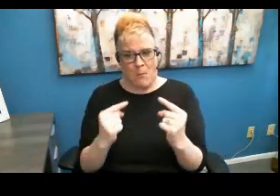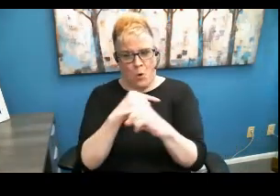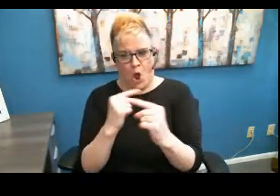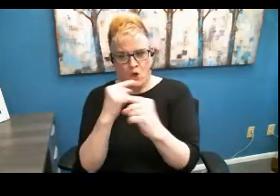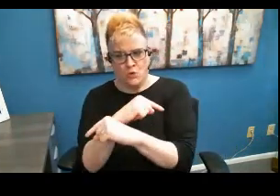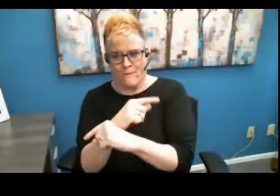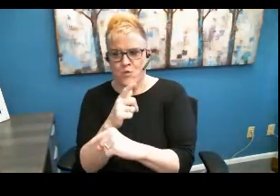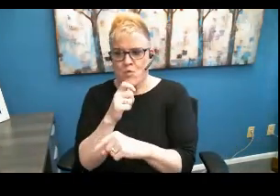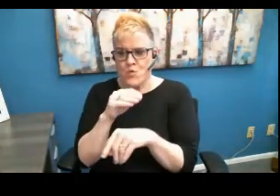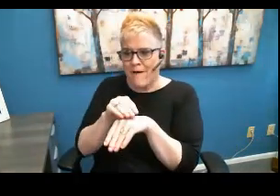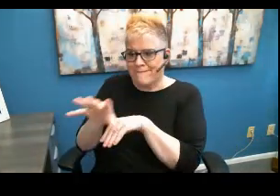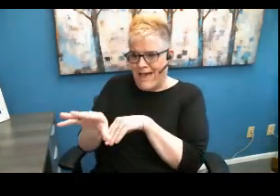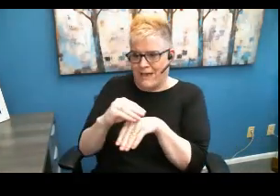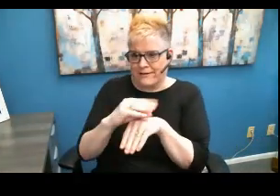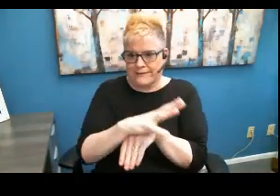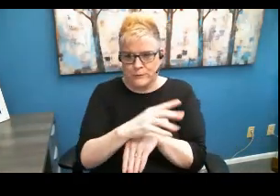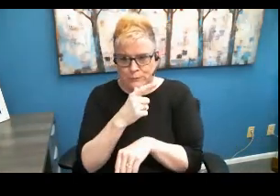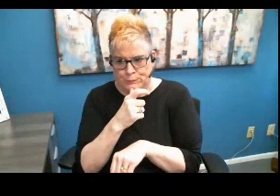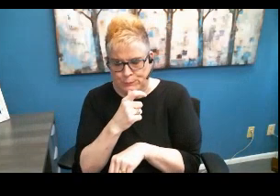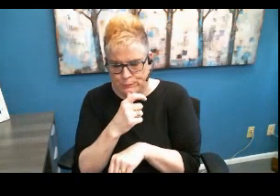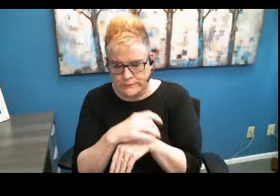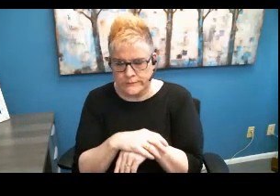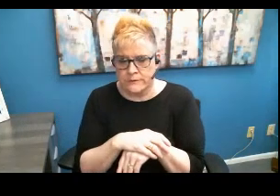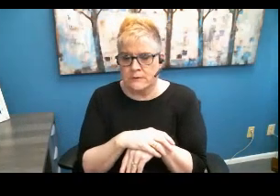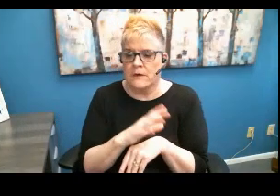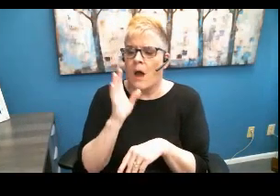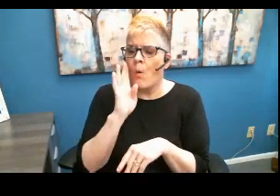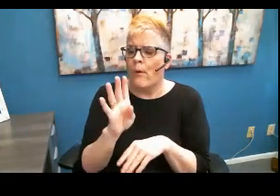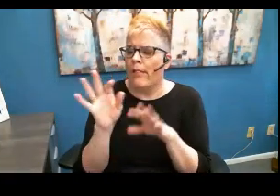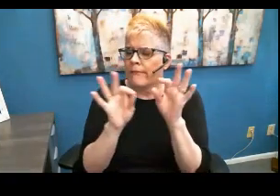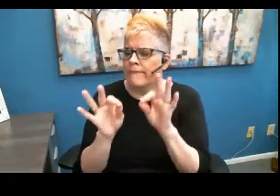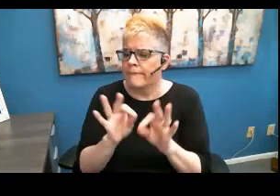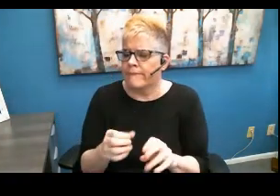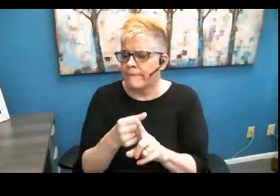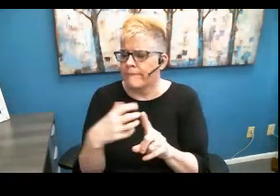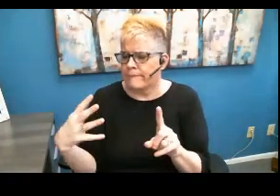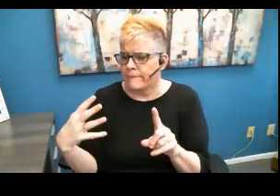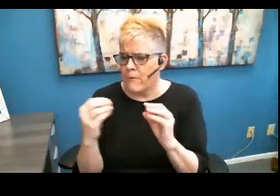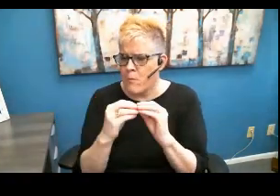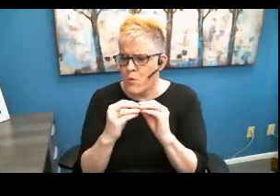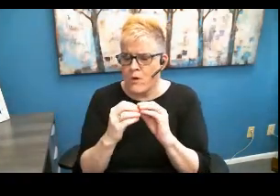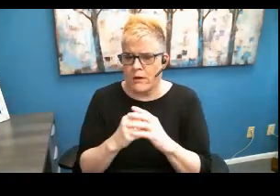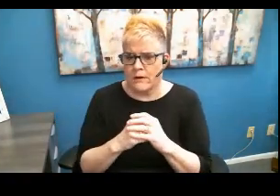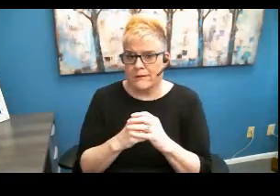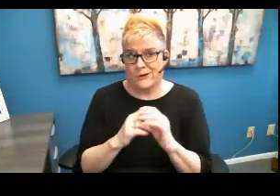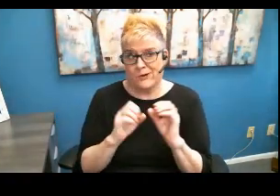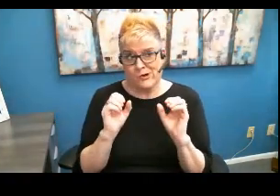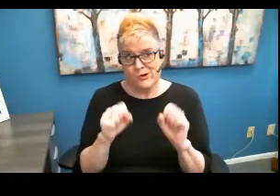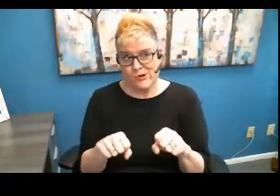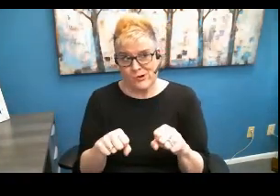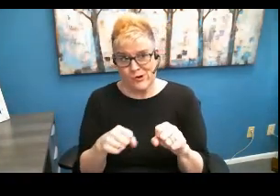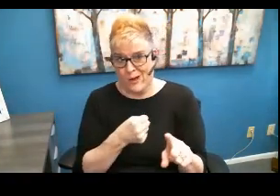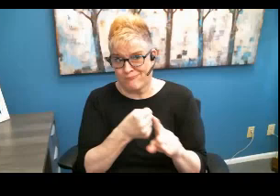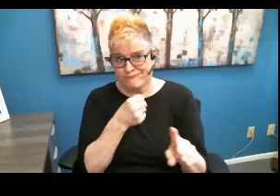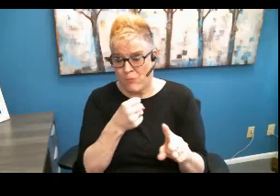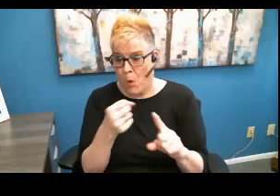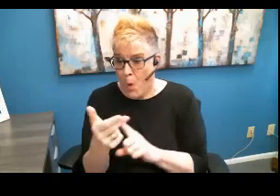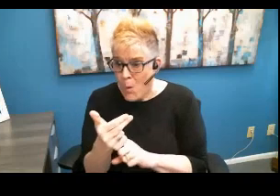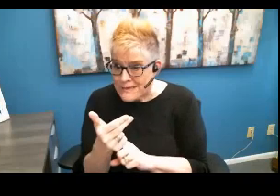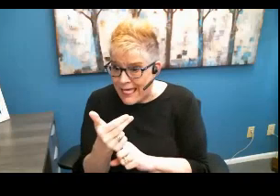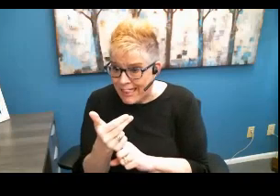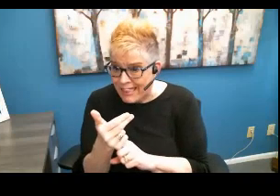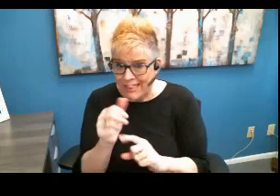who's affected. And again, I'll get into this, but that affects, say, a hotel, that employees don't